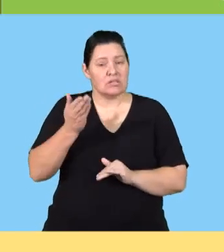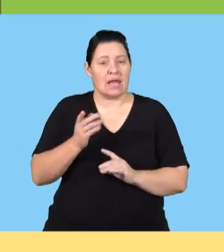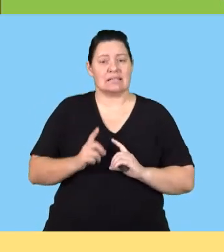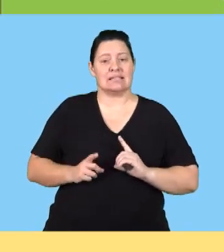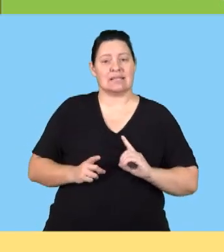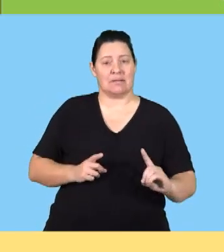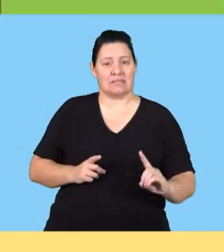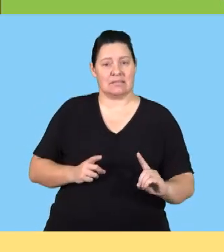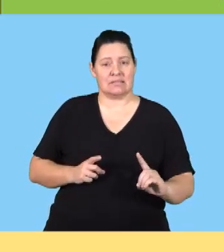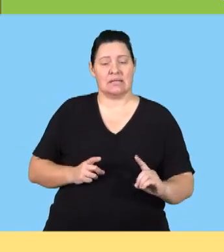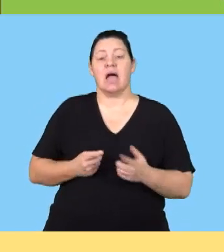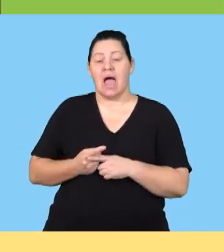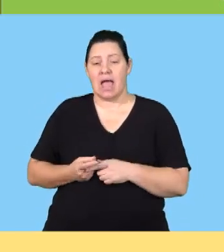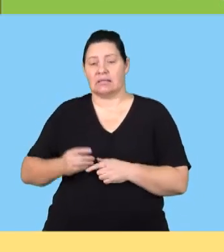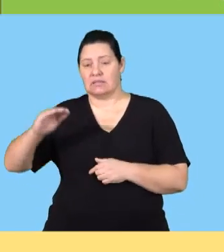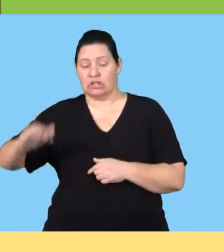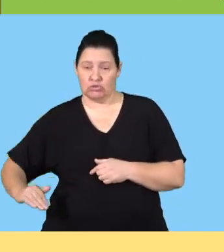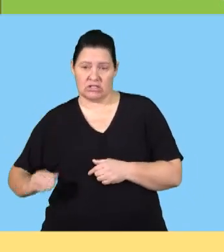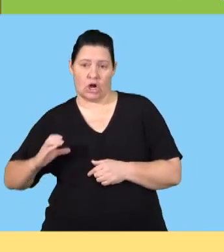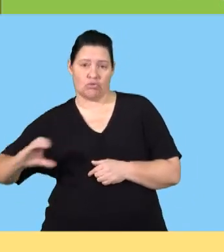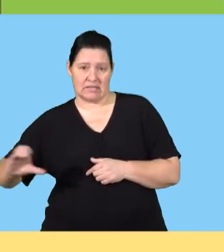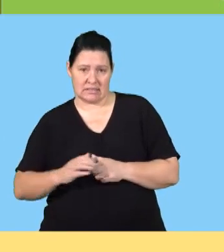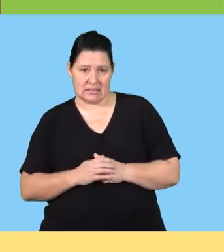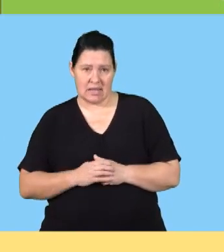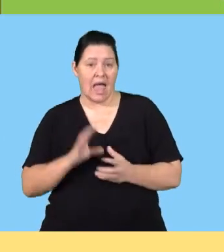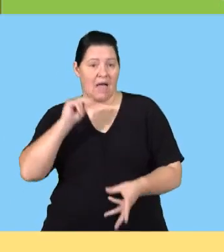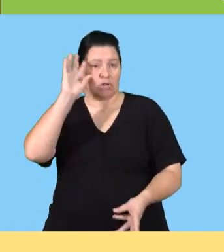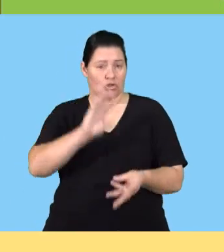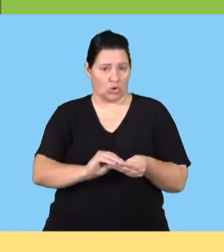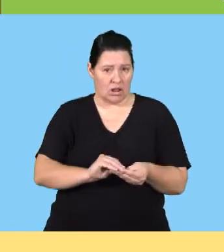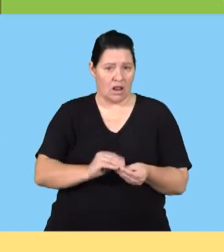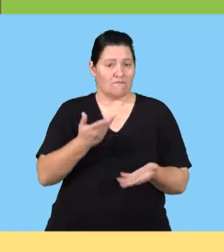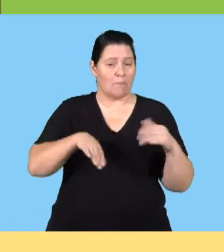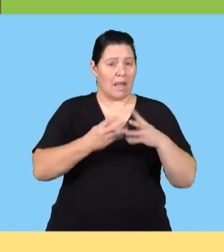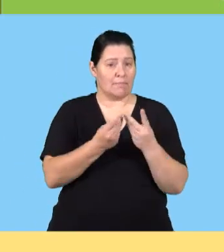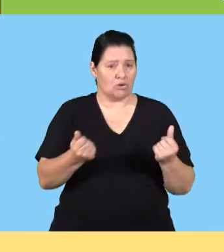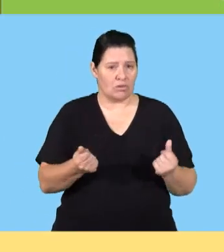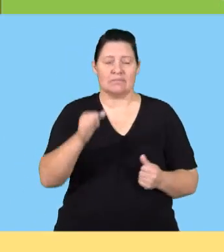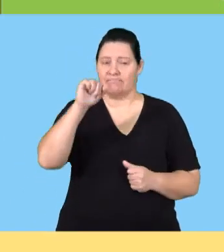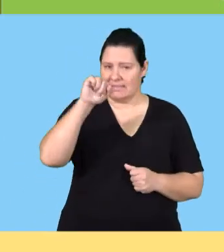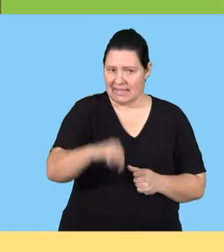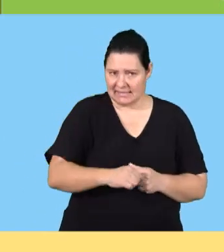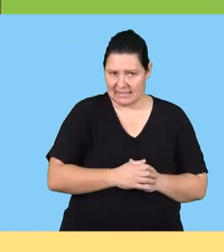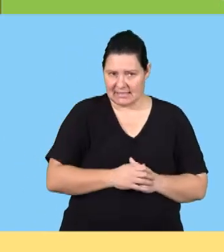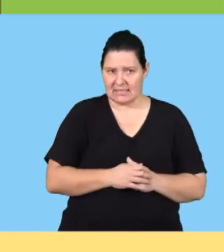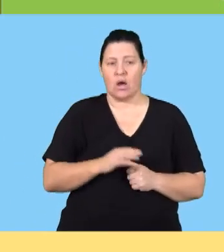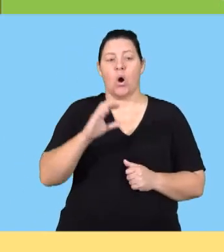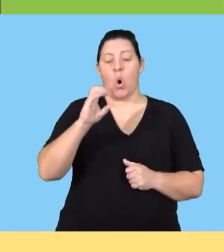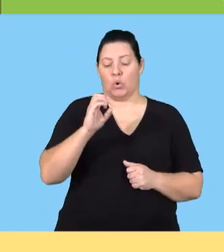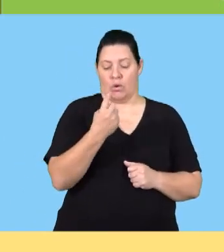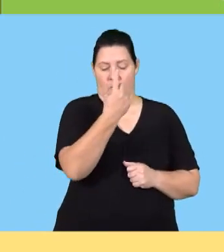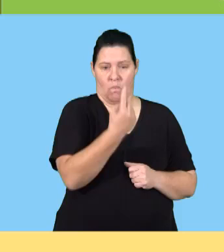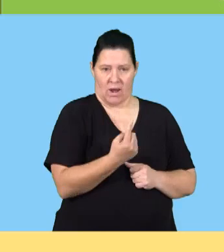on the debit and decreases on the credit. Do I have totals for packing materials? On